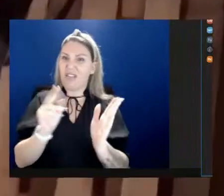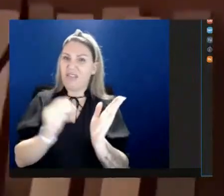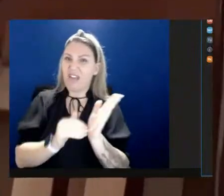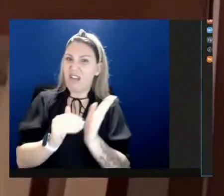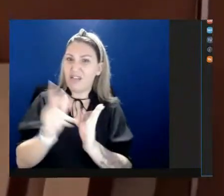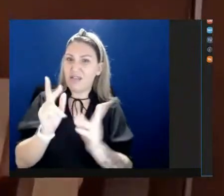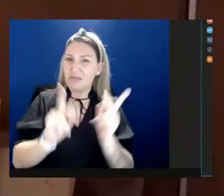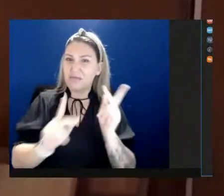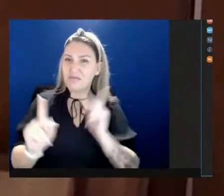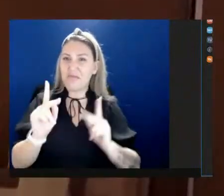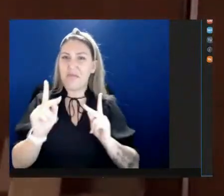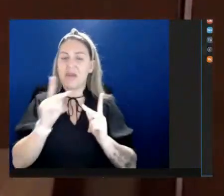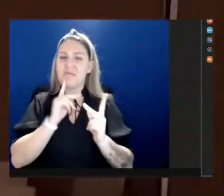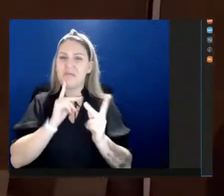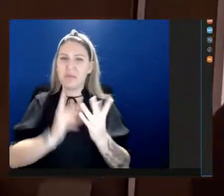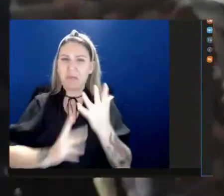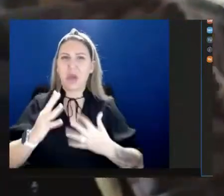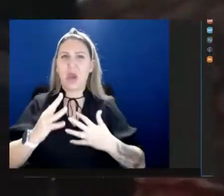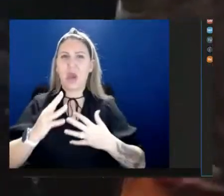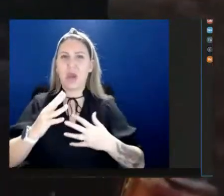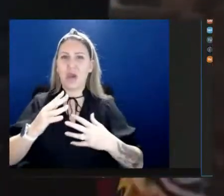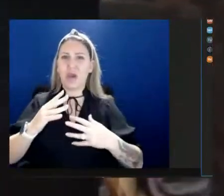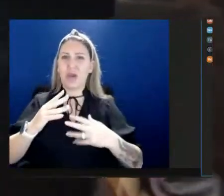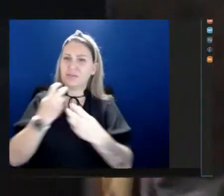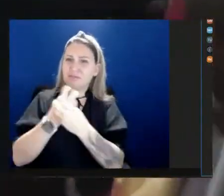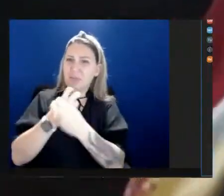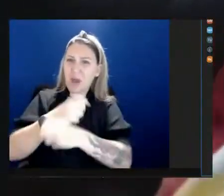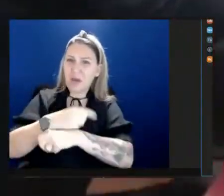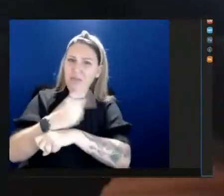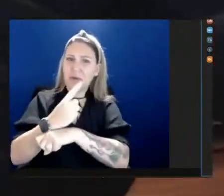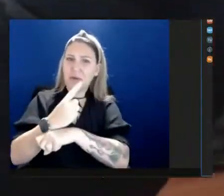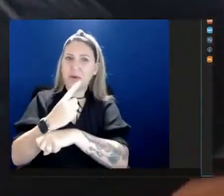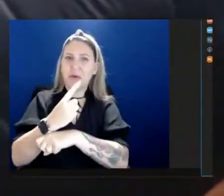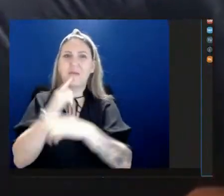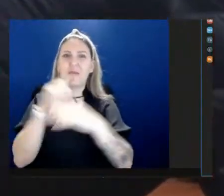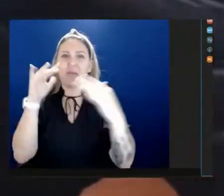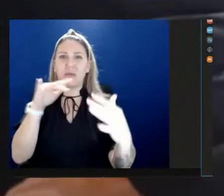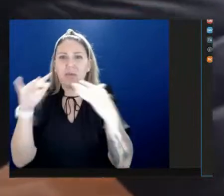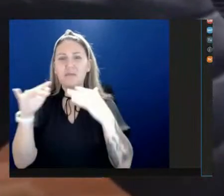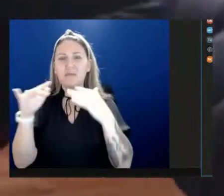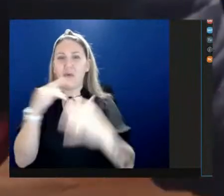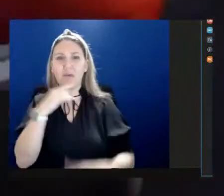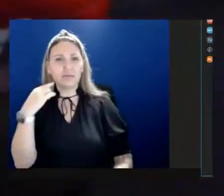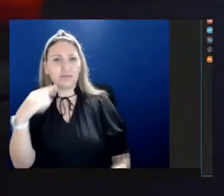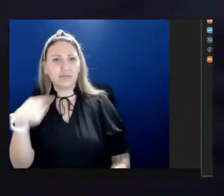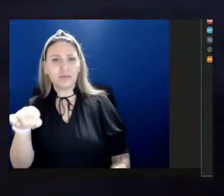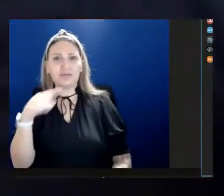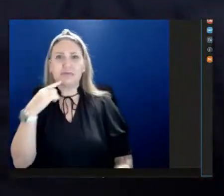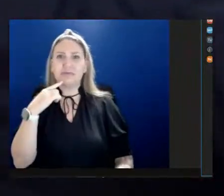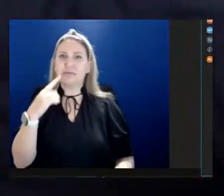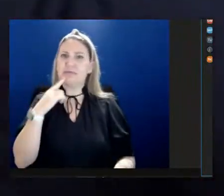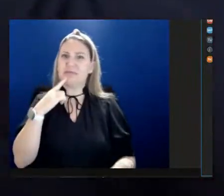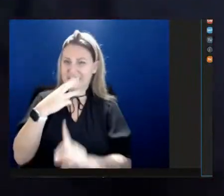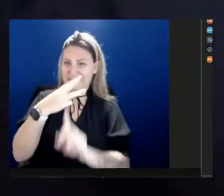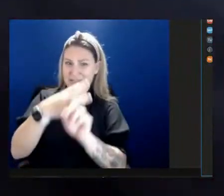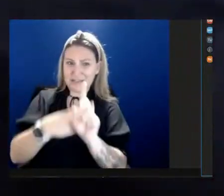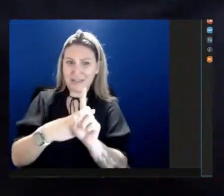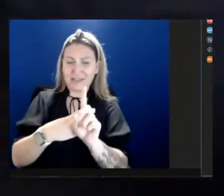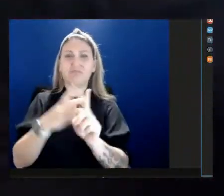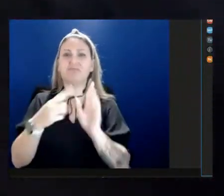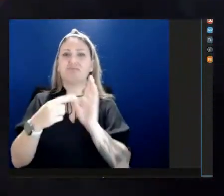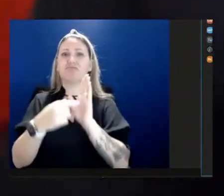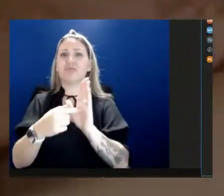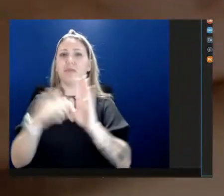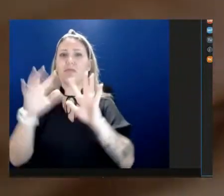and broken bones as the war in Ukraine rolls into its 6th month. Representatives from Global Care Force here at home